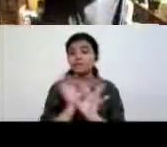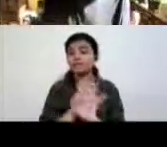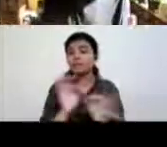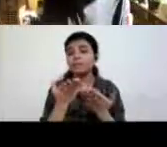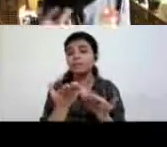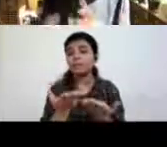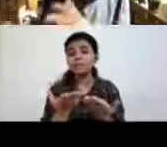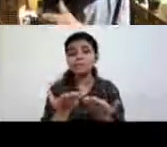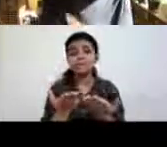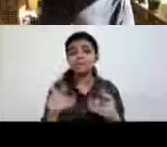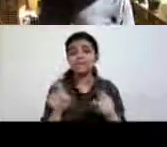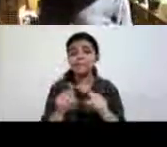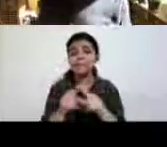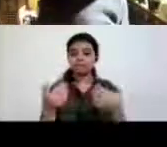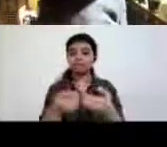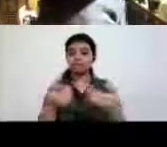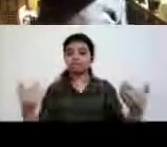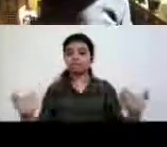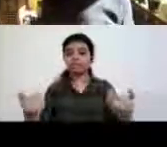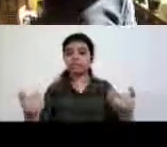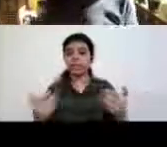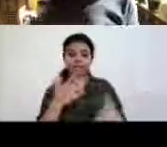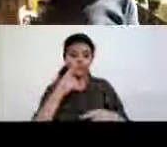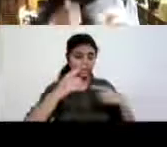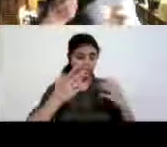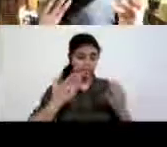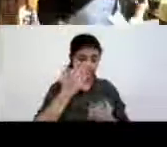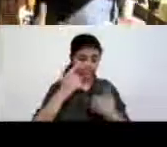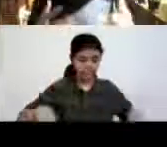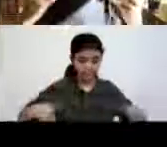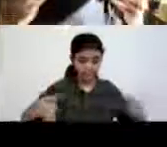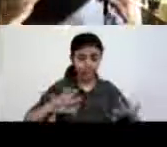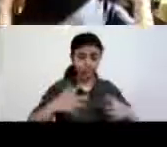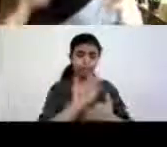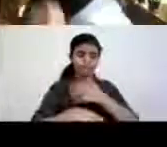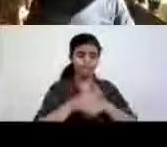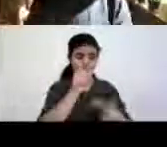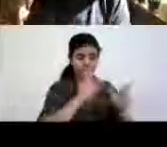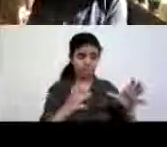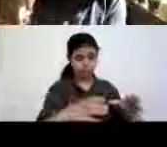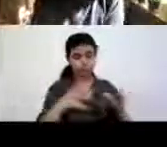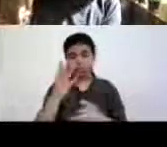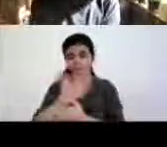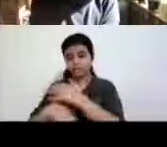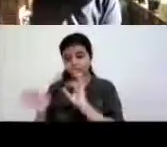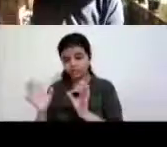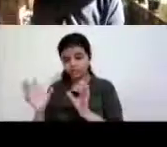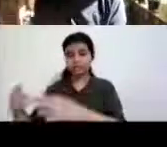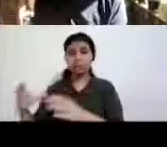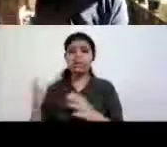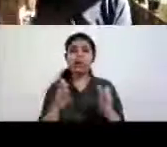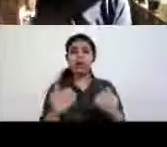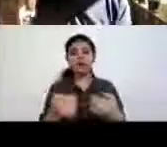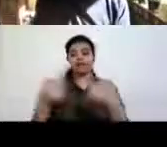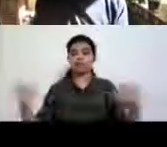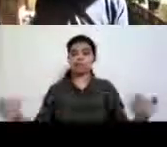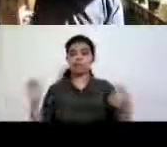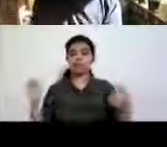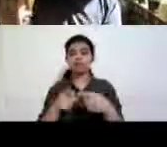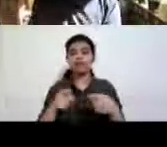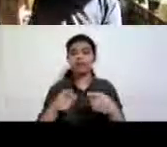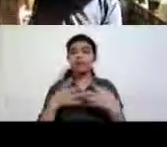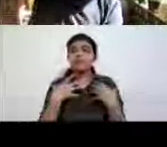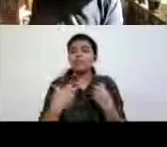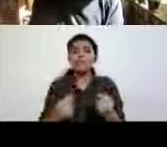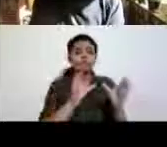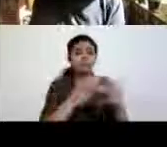is dividing different users. And this is something like trying to reach out to the utopia of inclusion, which we